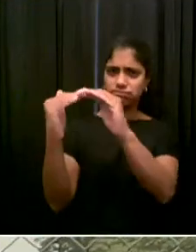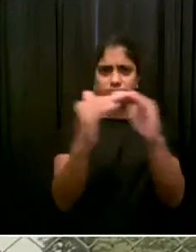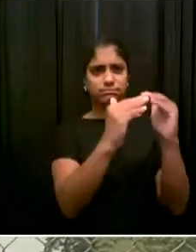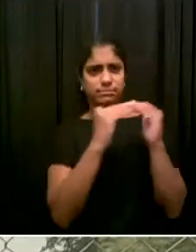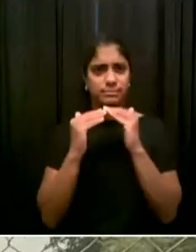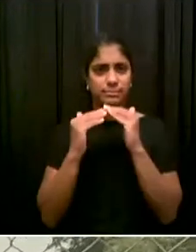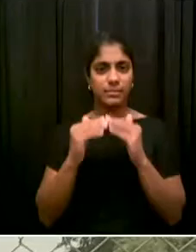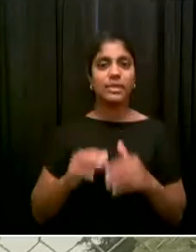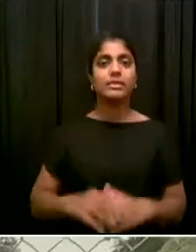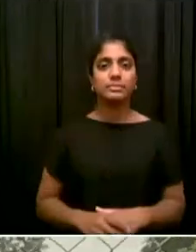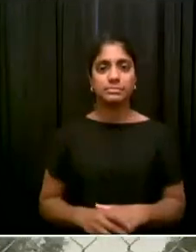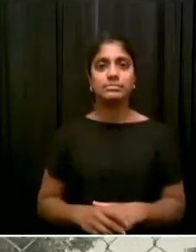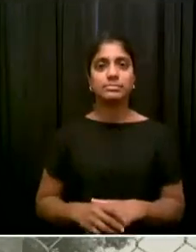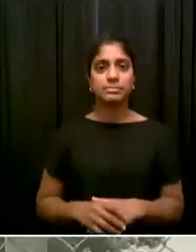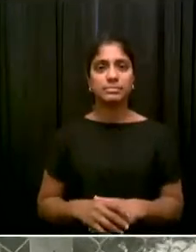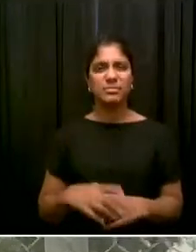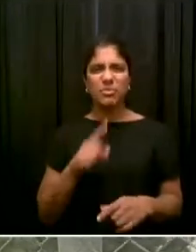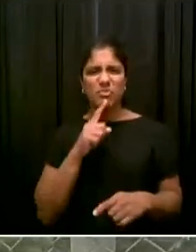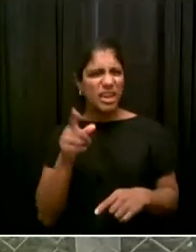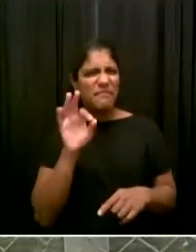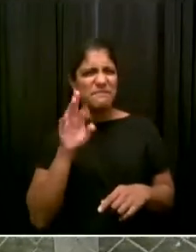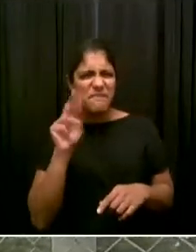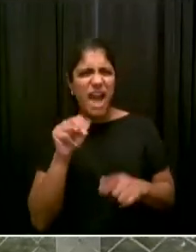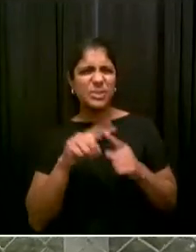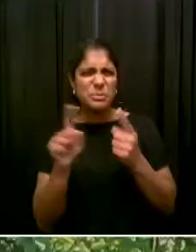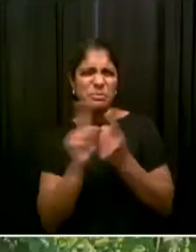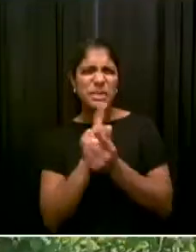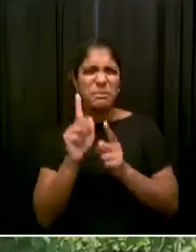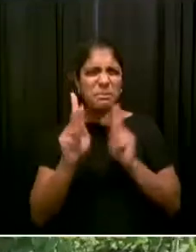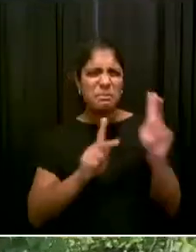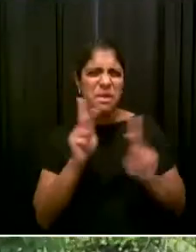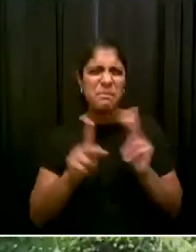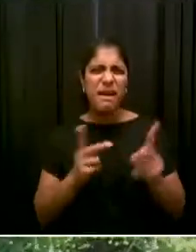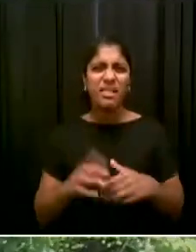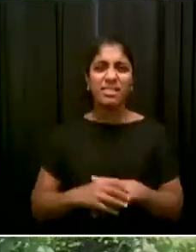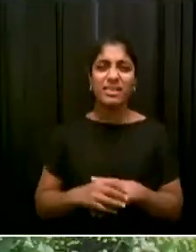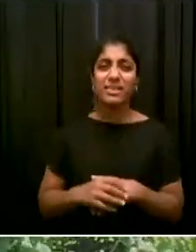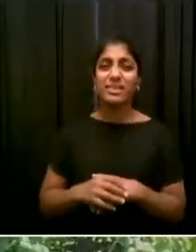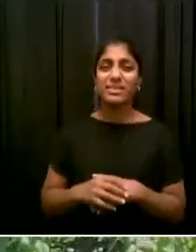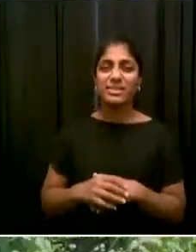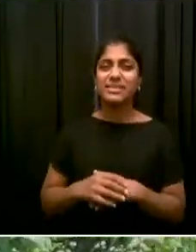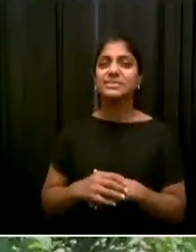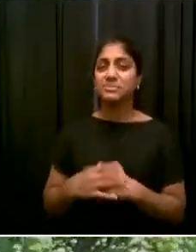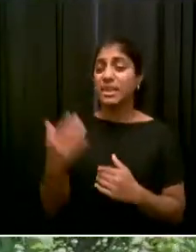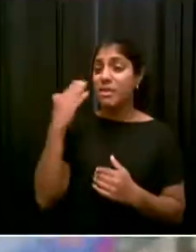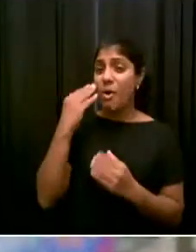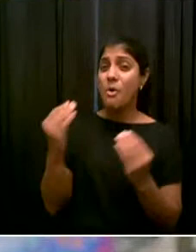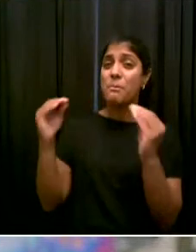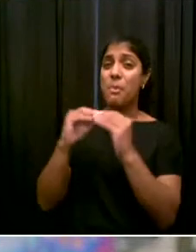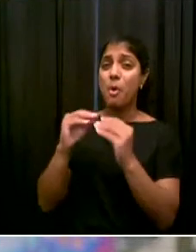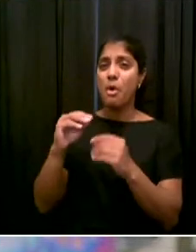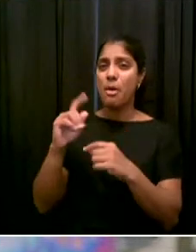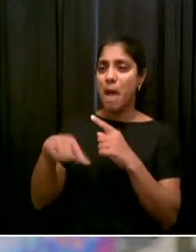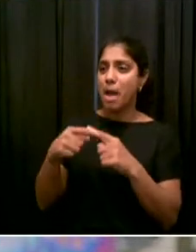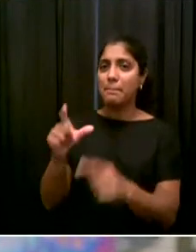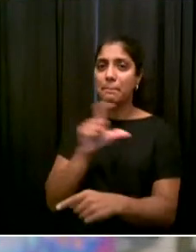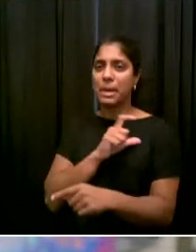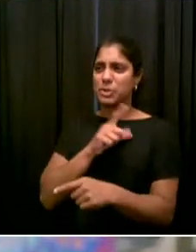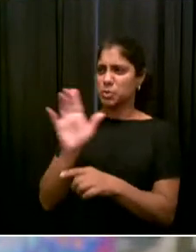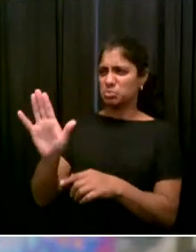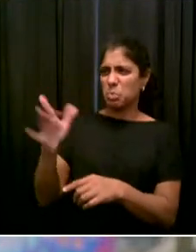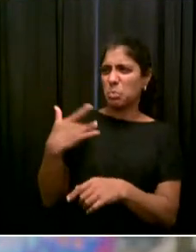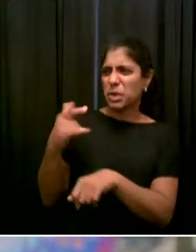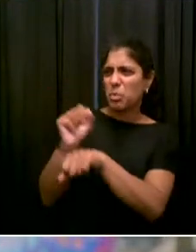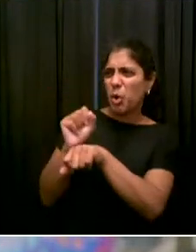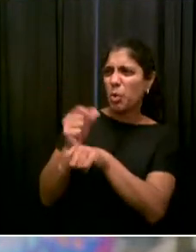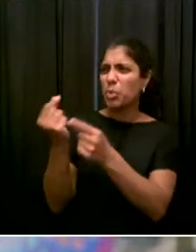Now I have good knowledge on what I gotta do as a policeman. I feel like it's a good way to bring everybody together. I decided to become an explorer because I